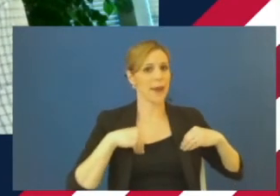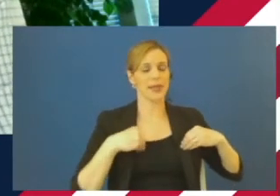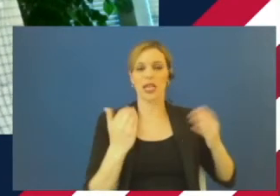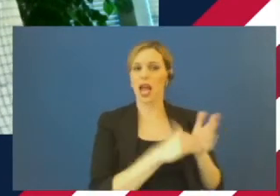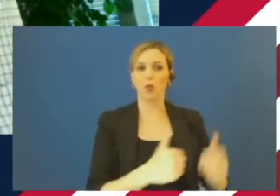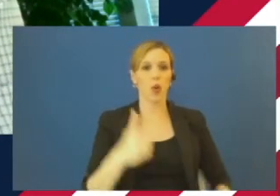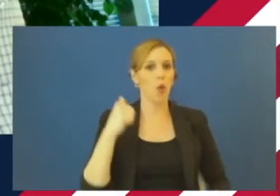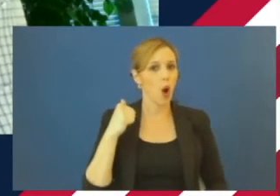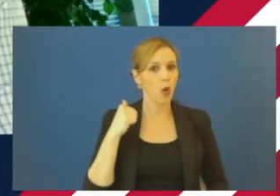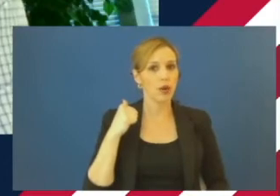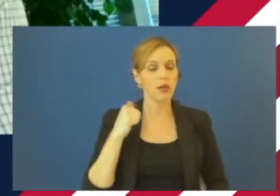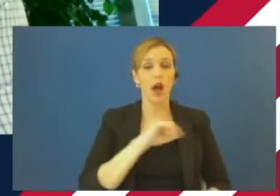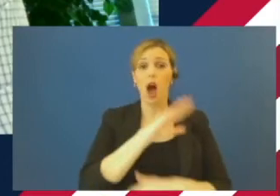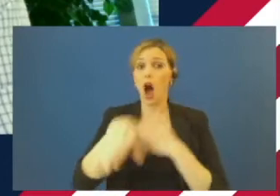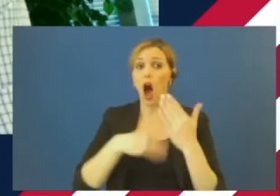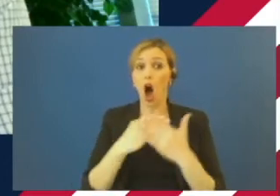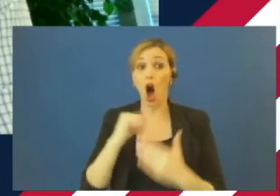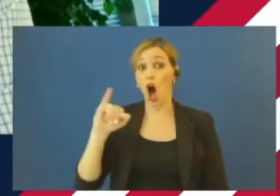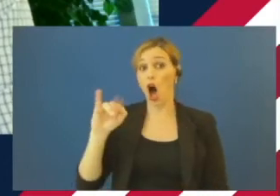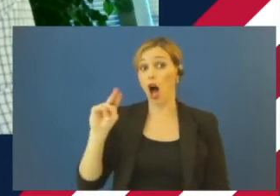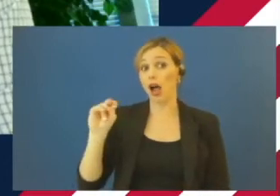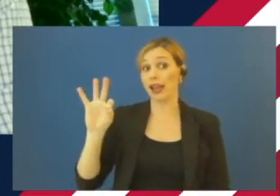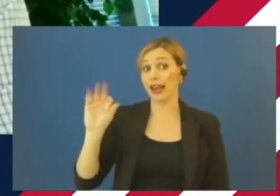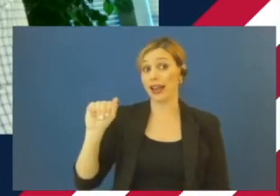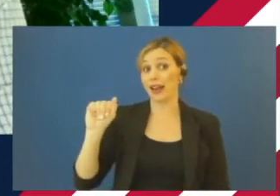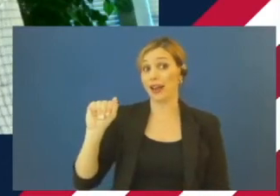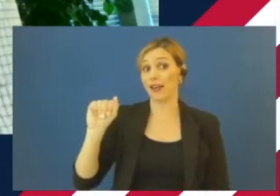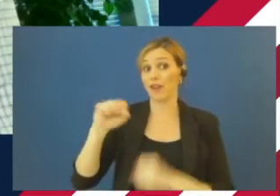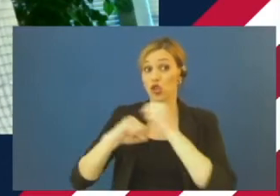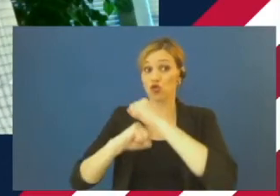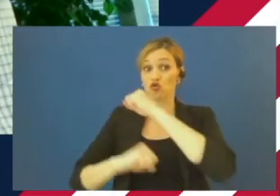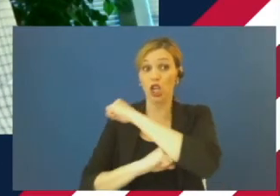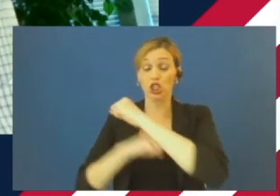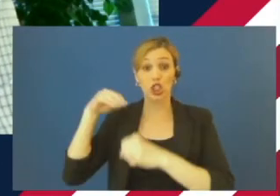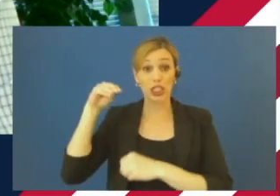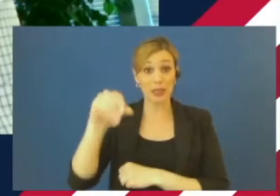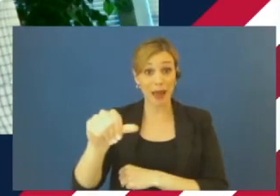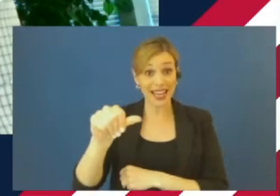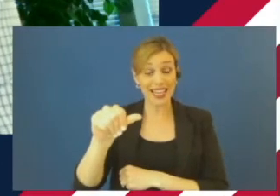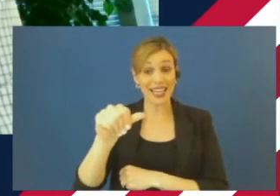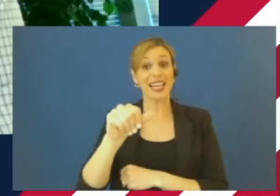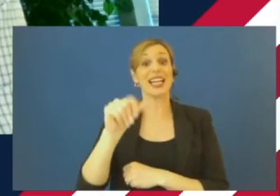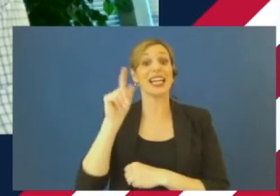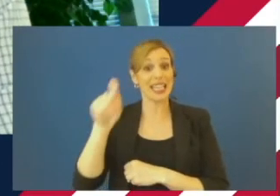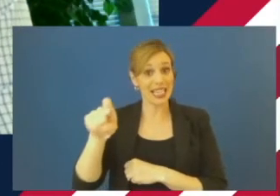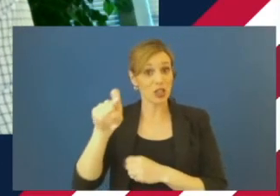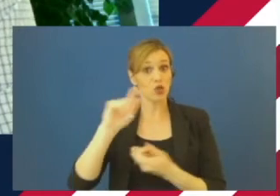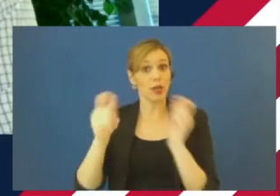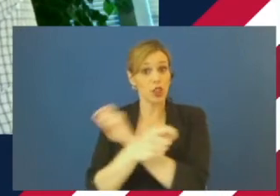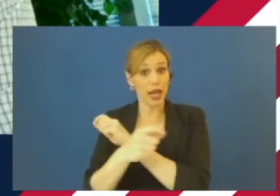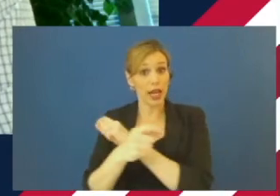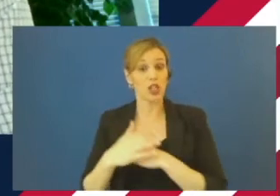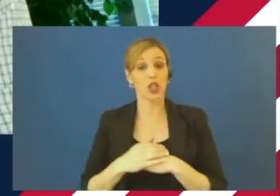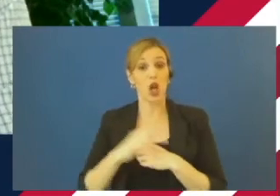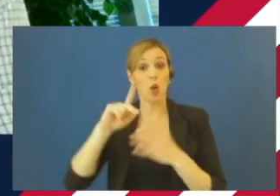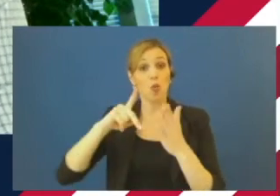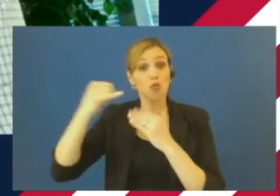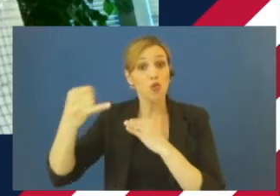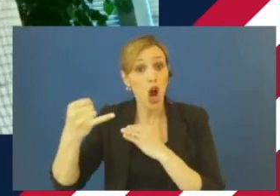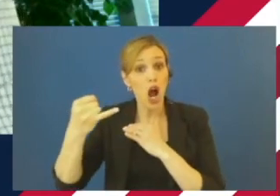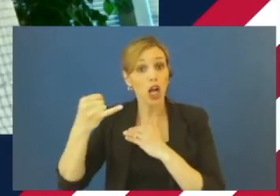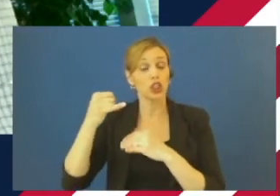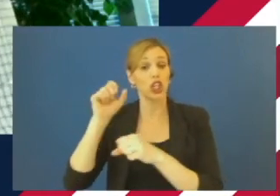all infrastructure spending attach the labor standards that have been attached for generations, like project labor agreements,